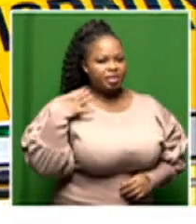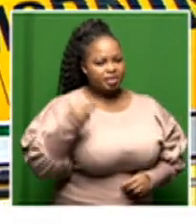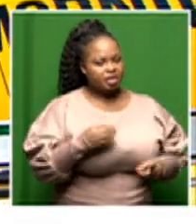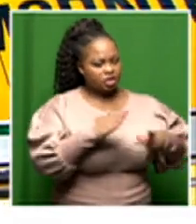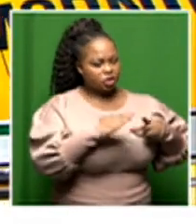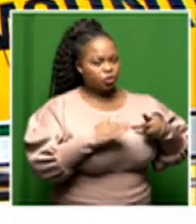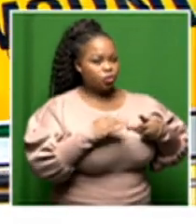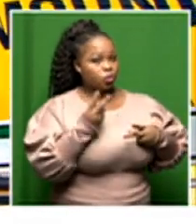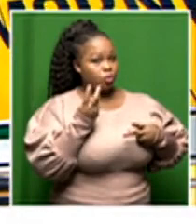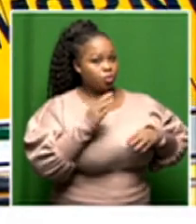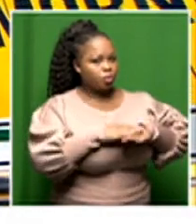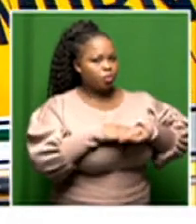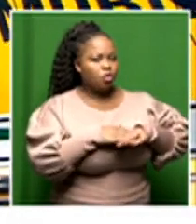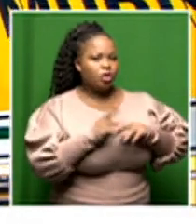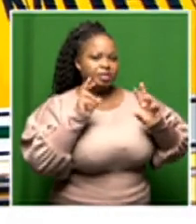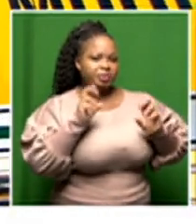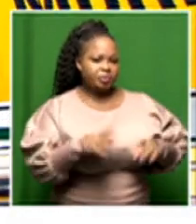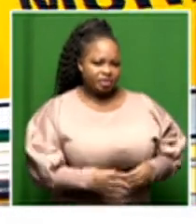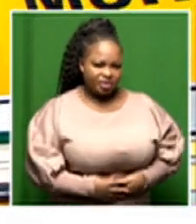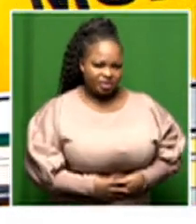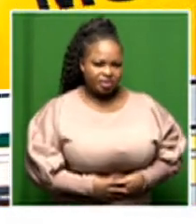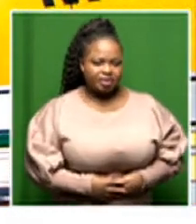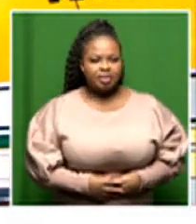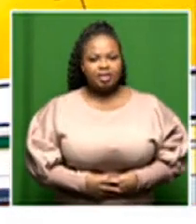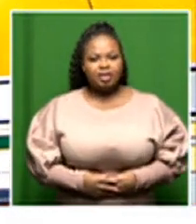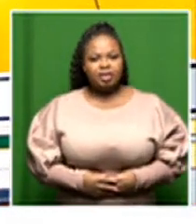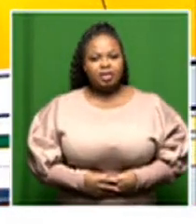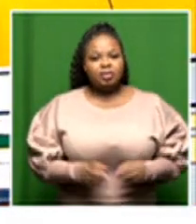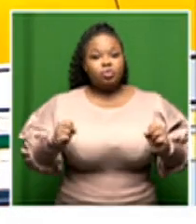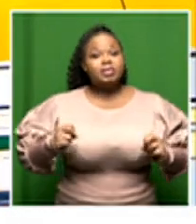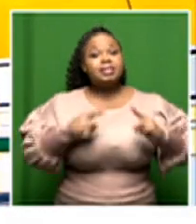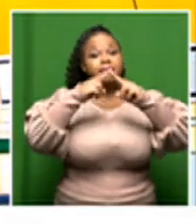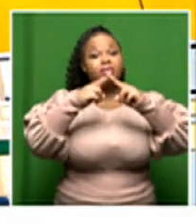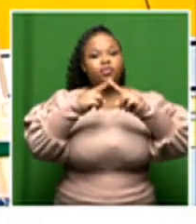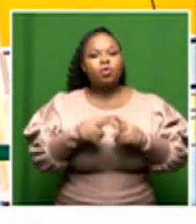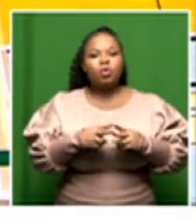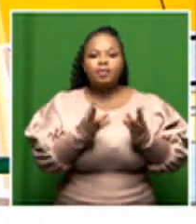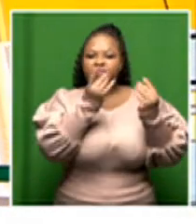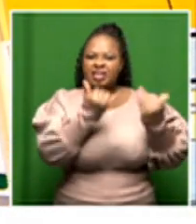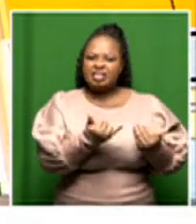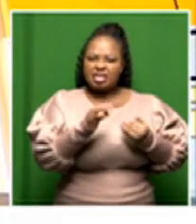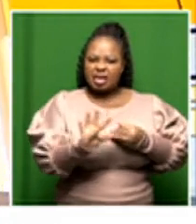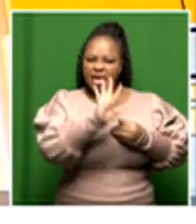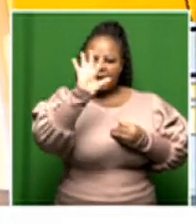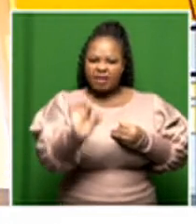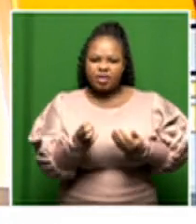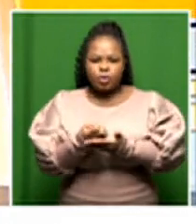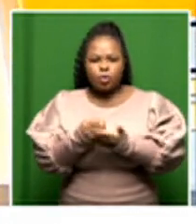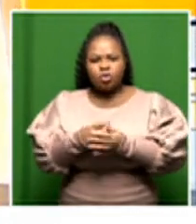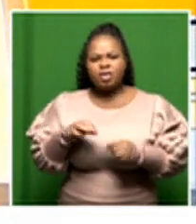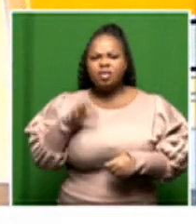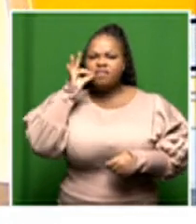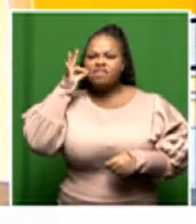two more that I want to bring up with you, is the Summit on Financing African Economies that was recently held in